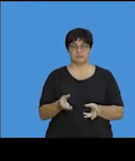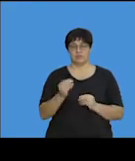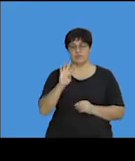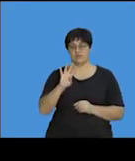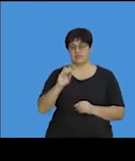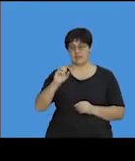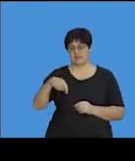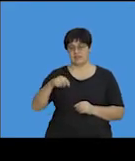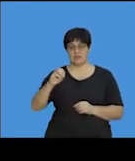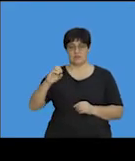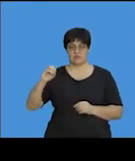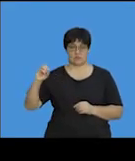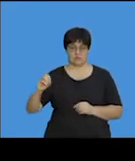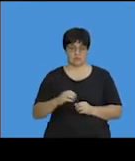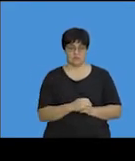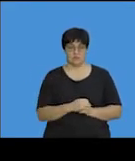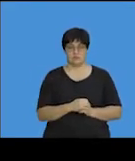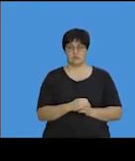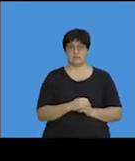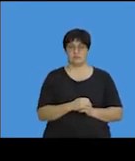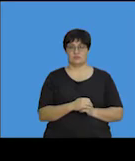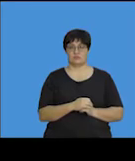Okay, that is 40,000.